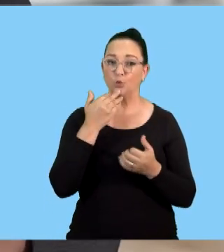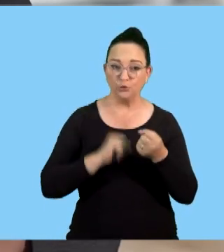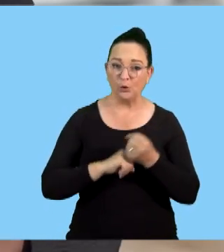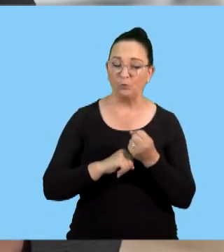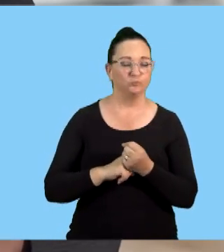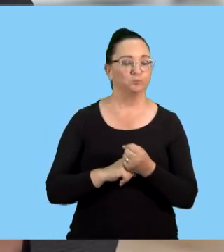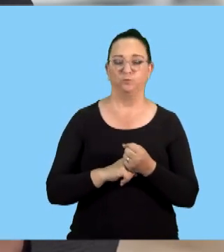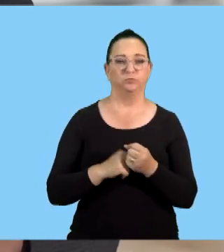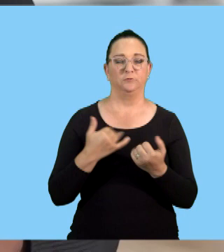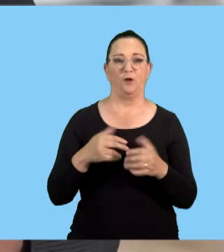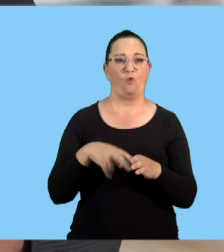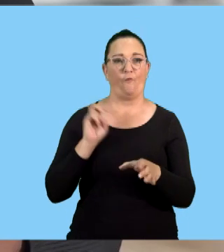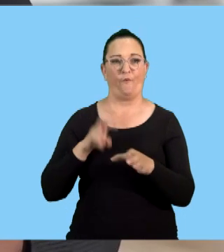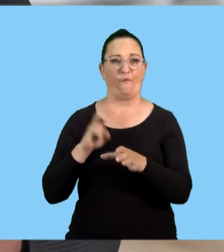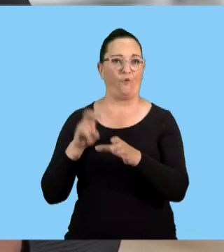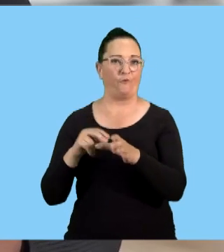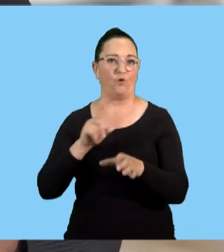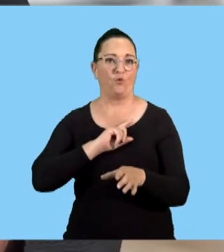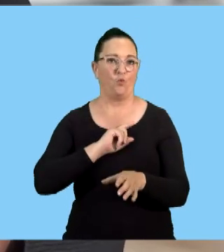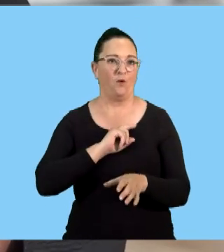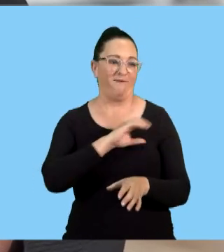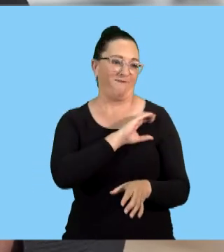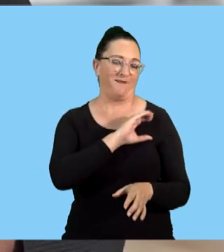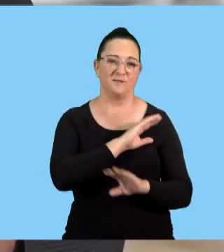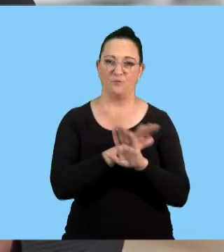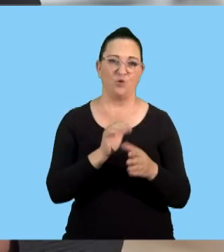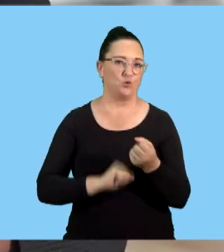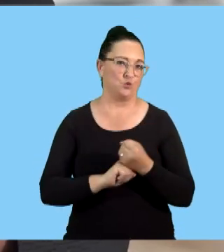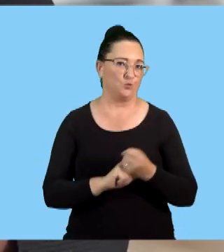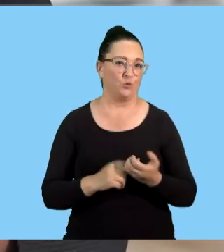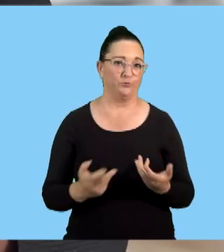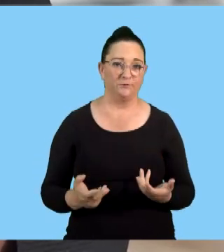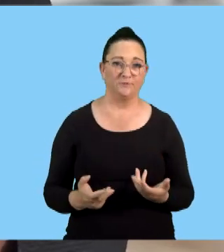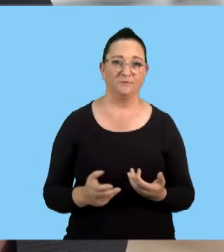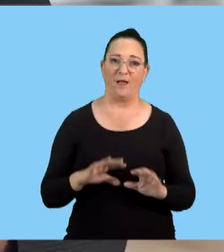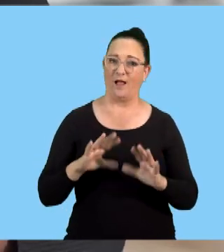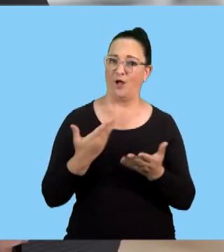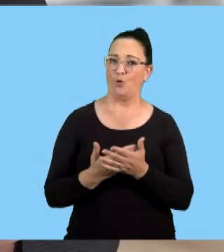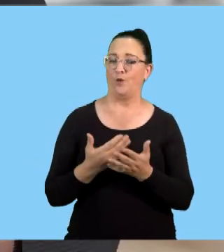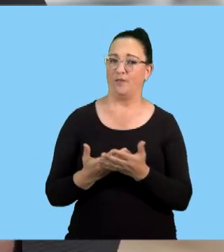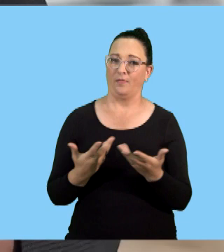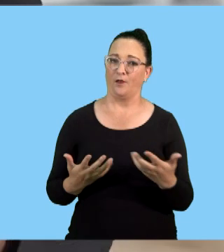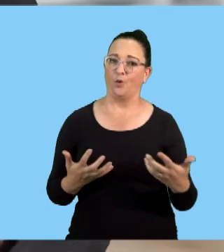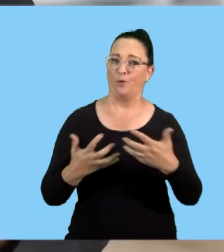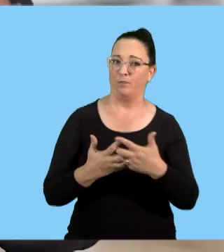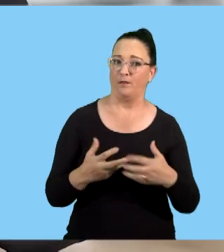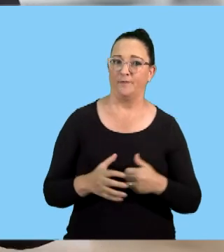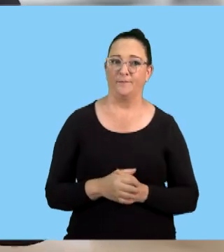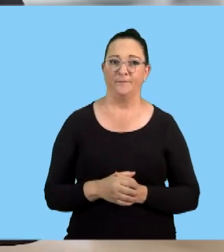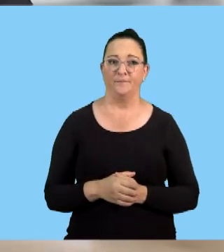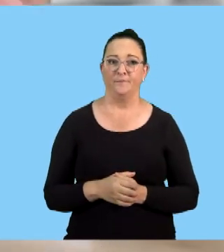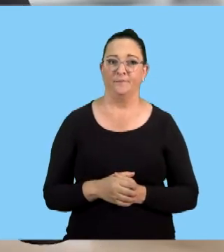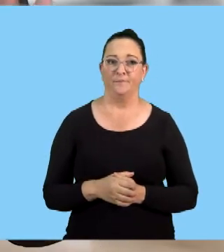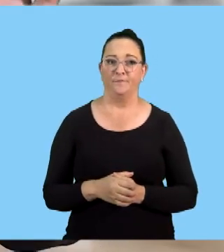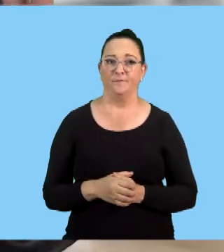business. We see now customers not supporting us. So we don't want that. So how then should we comply? We want